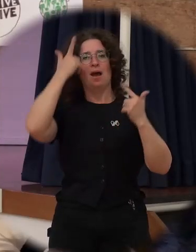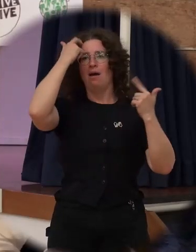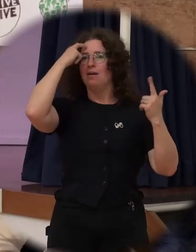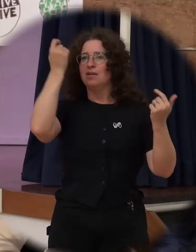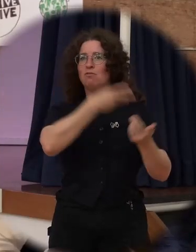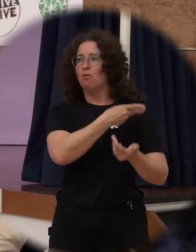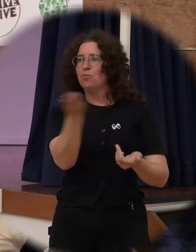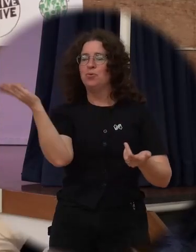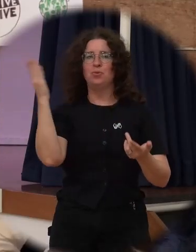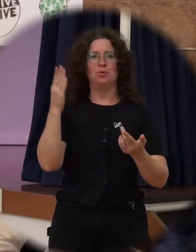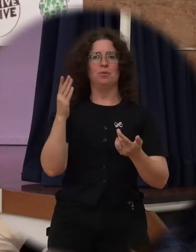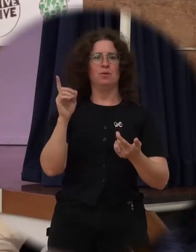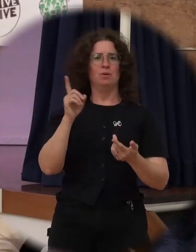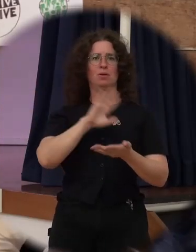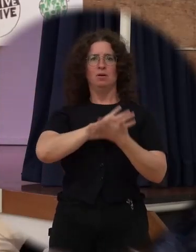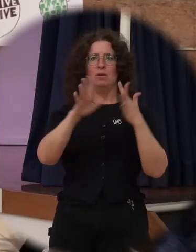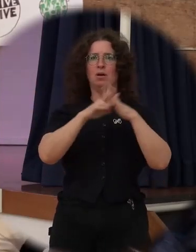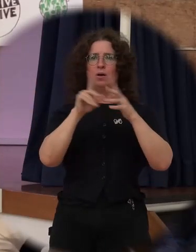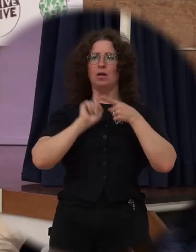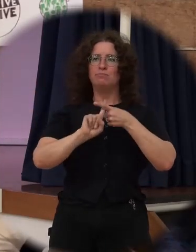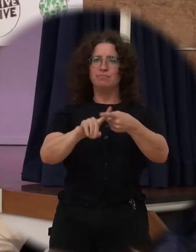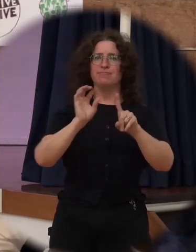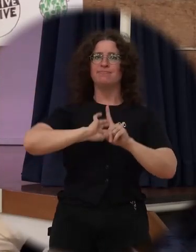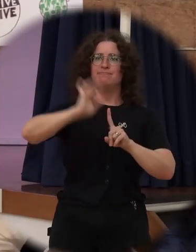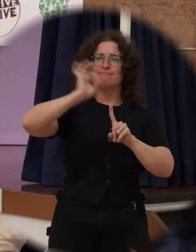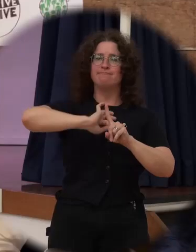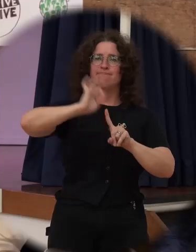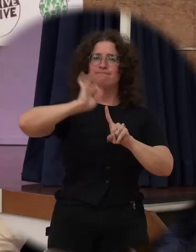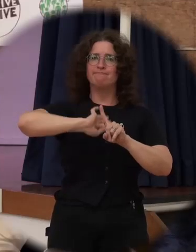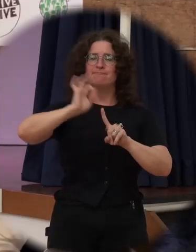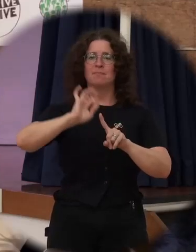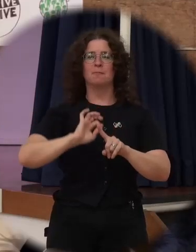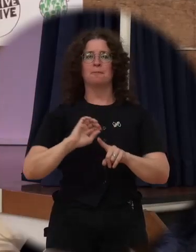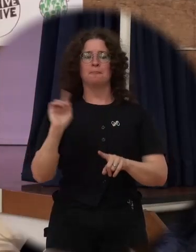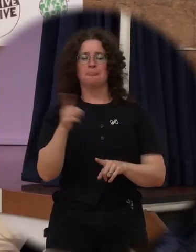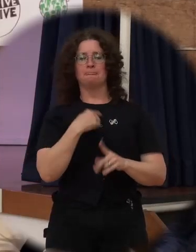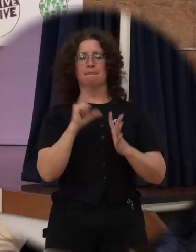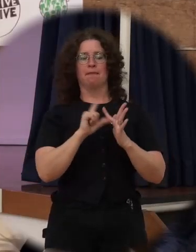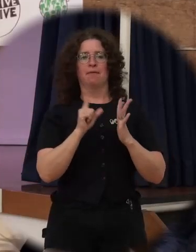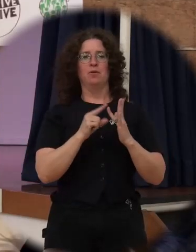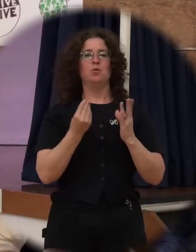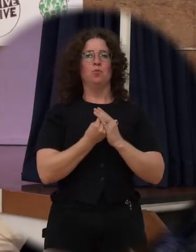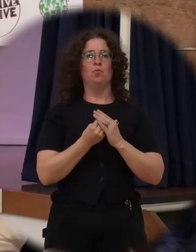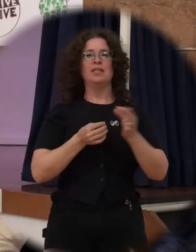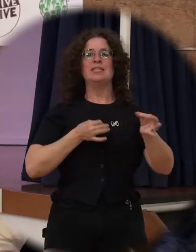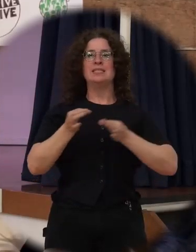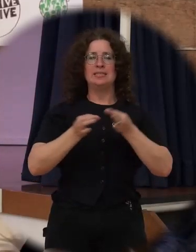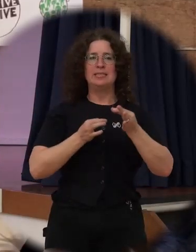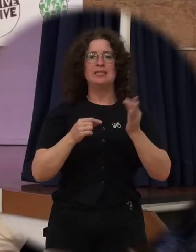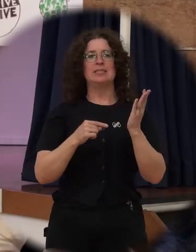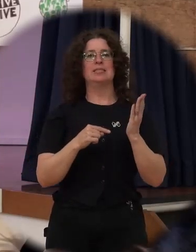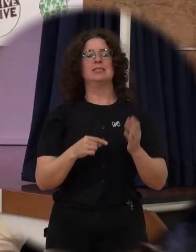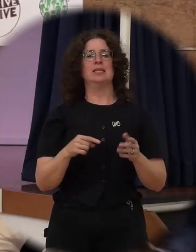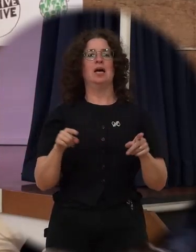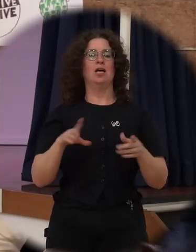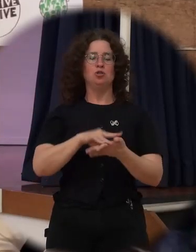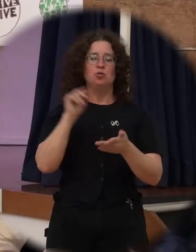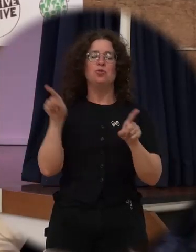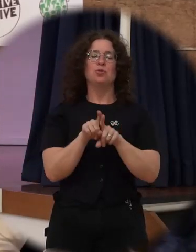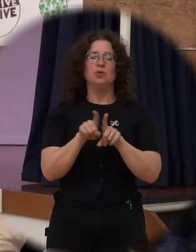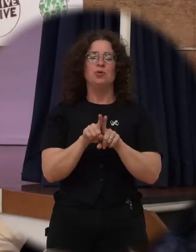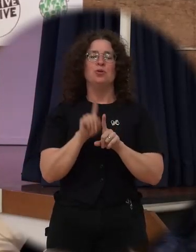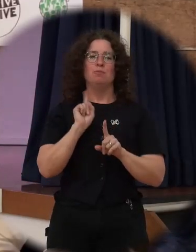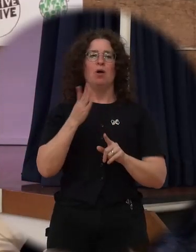more feedback on how can we continue to improve as we move forward. We do that with our game design schools in RMIT, but we are always open